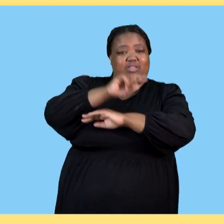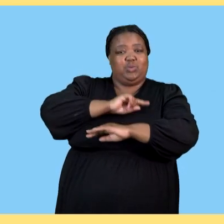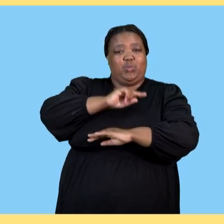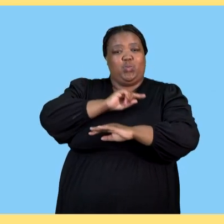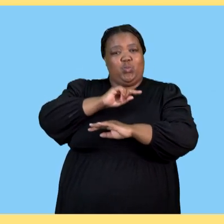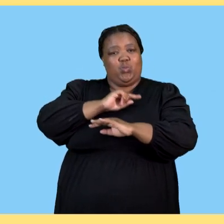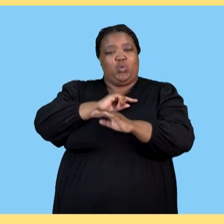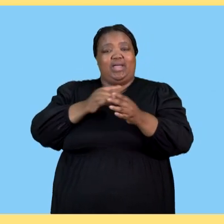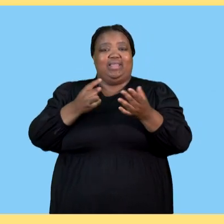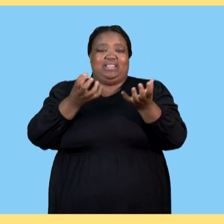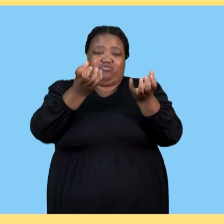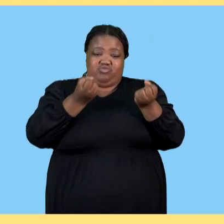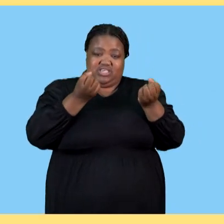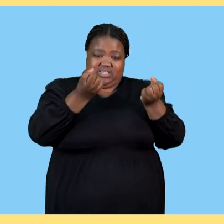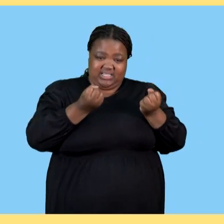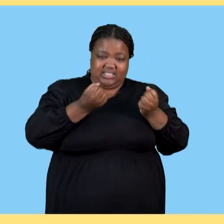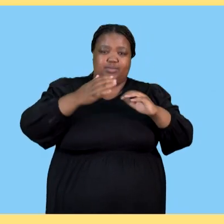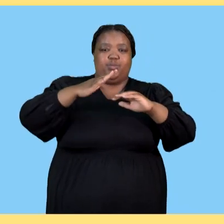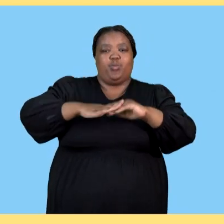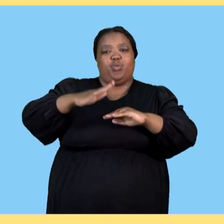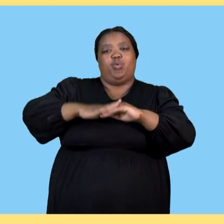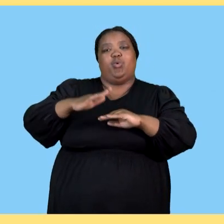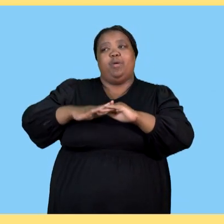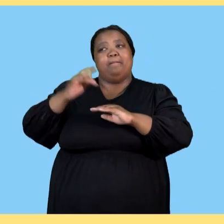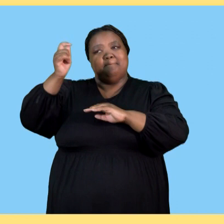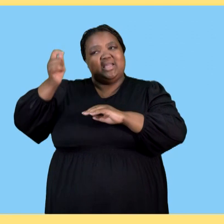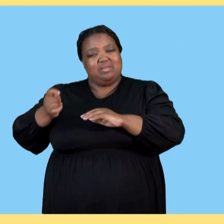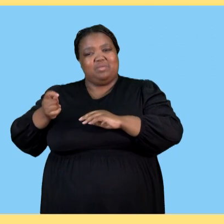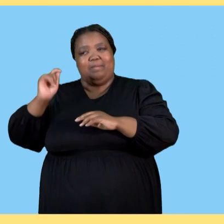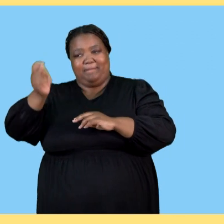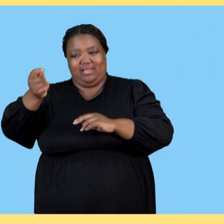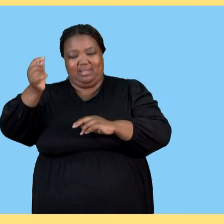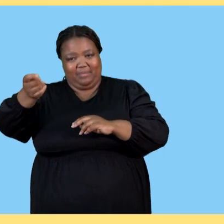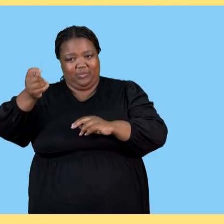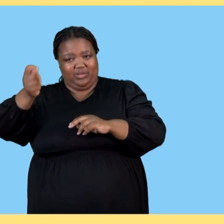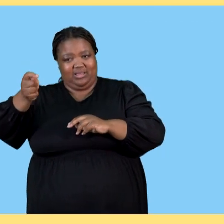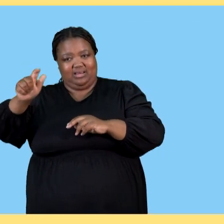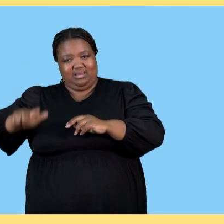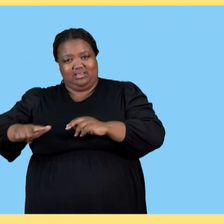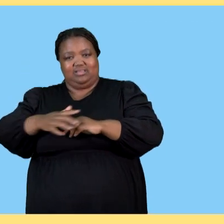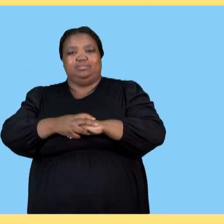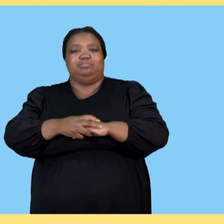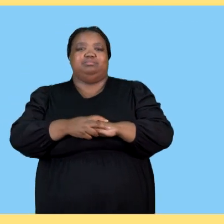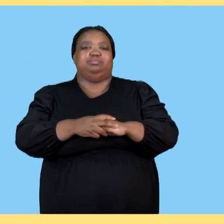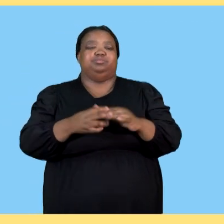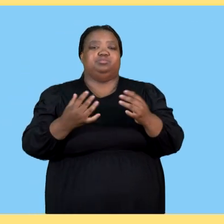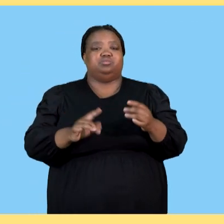because my receipts are more than my payments. The moment your total